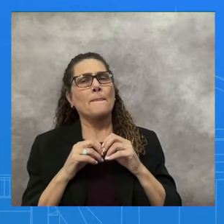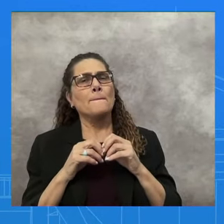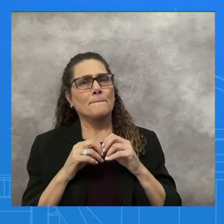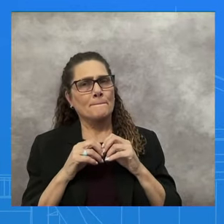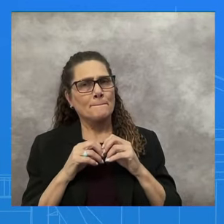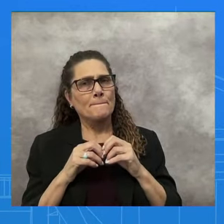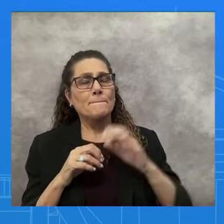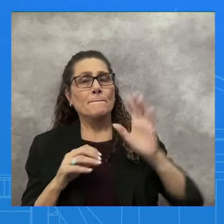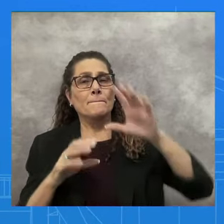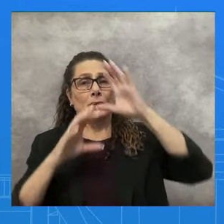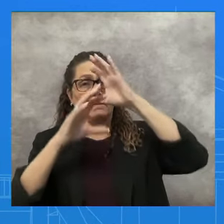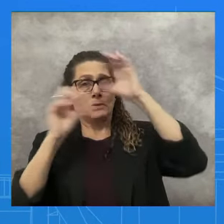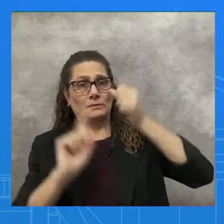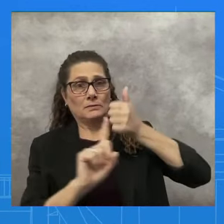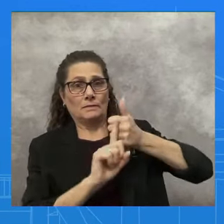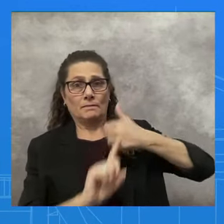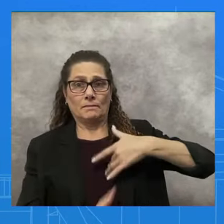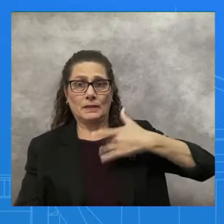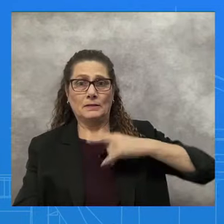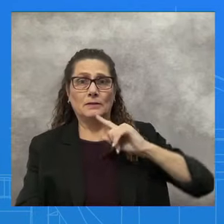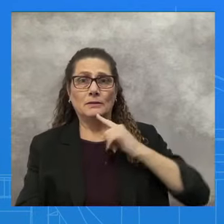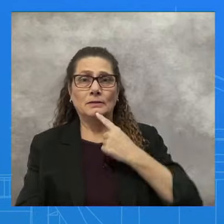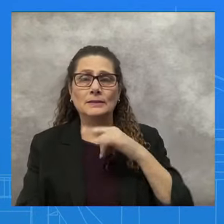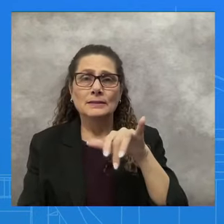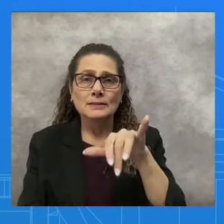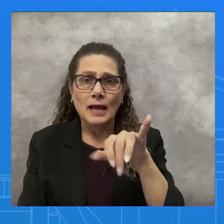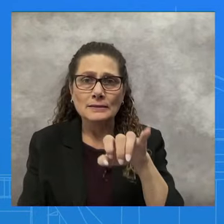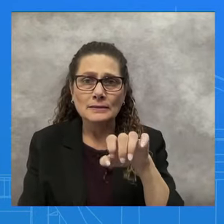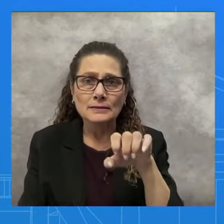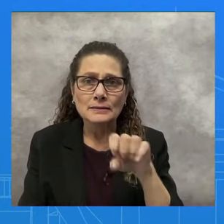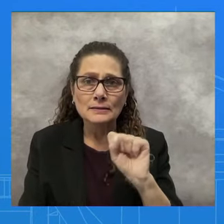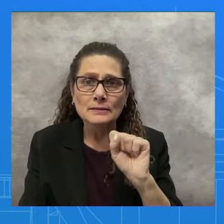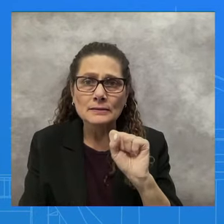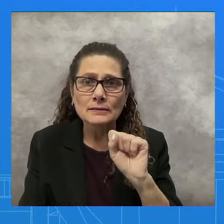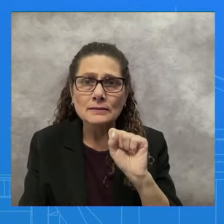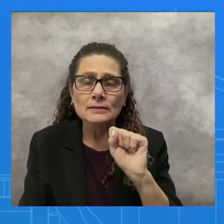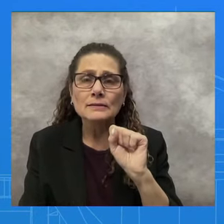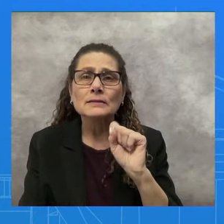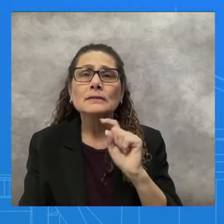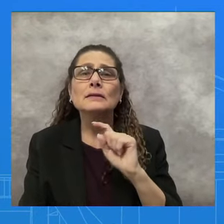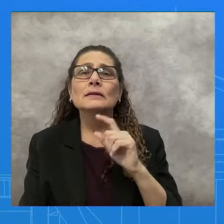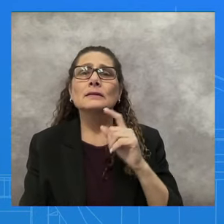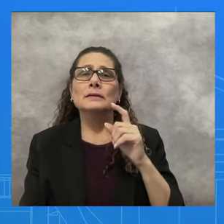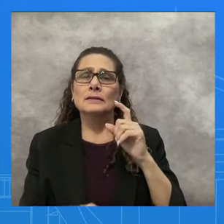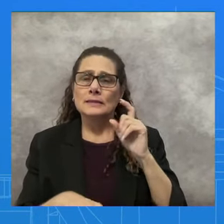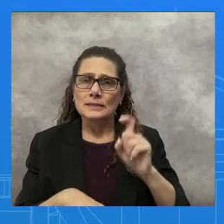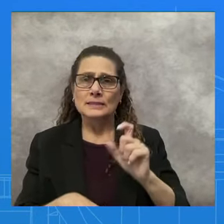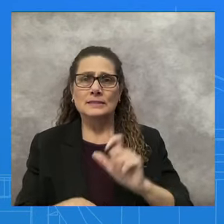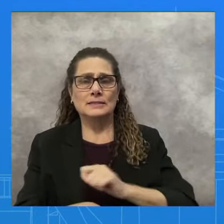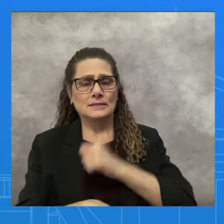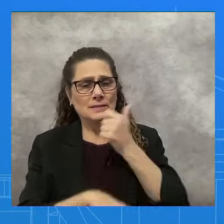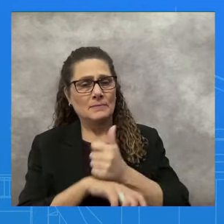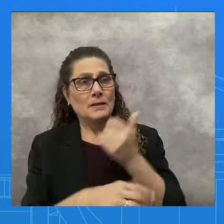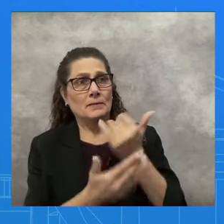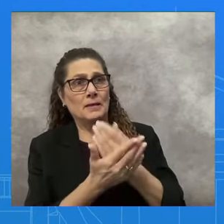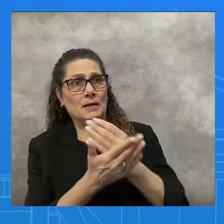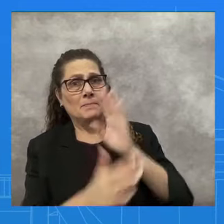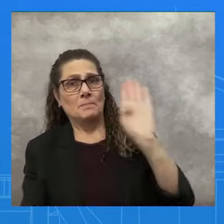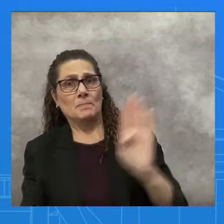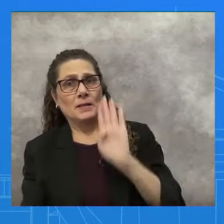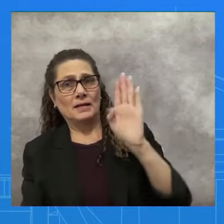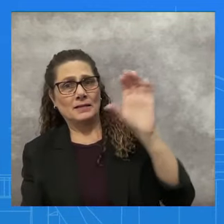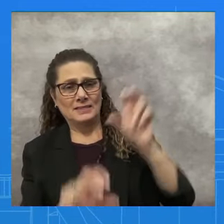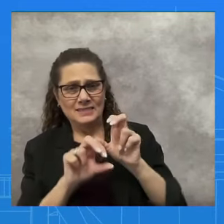of his administration. Signing that American Rescue Plan and getting billions of dollars into communities was indeed incredibly important. Again,